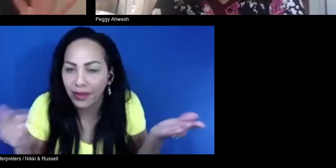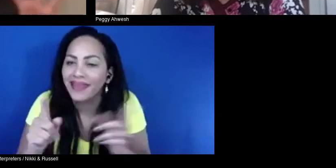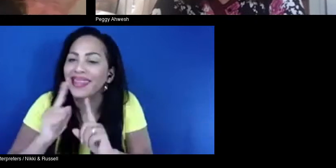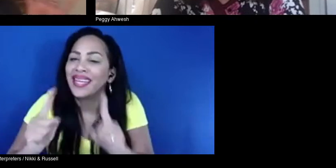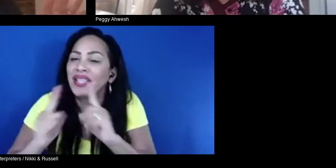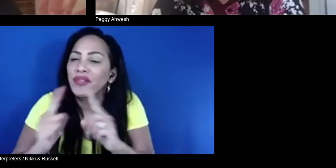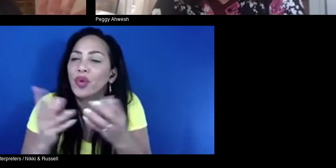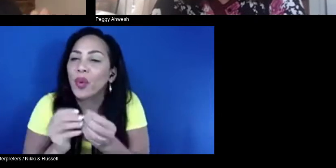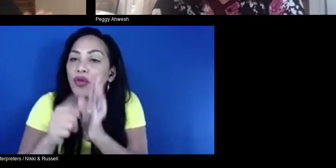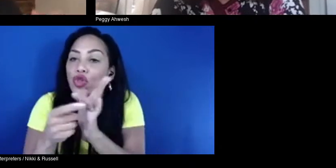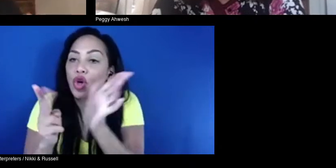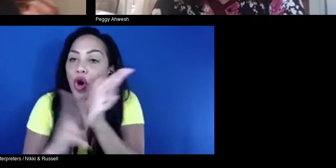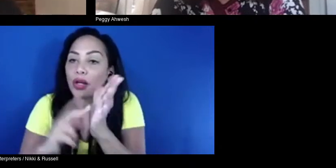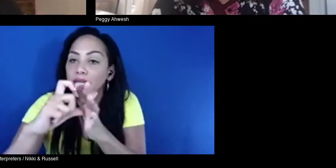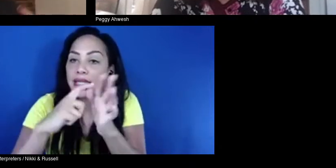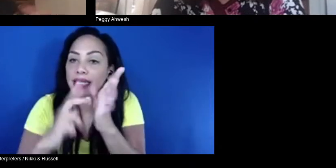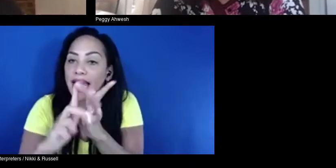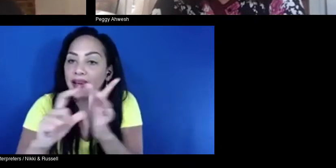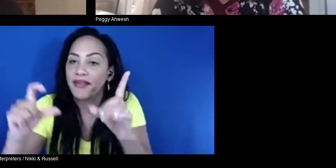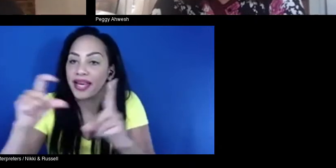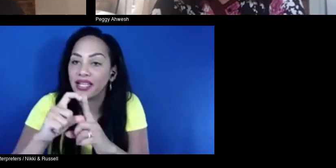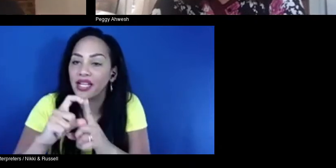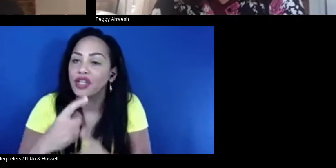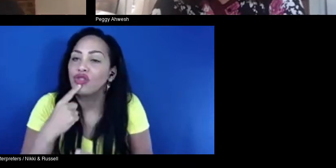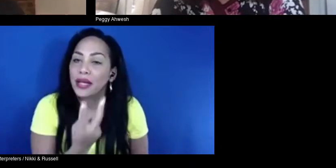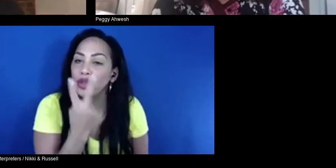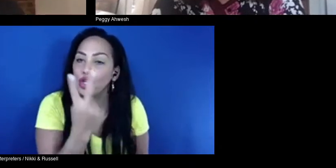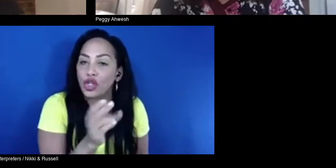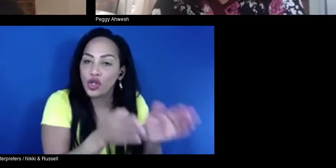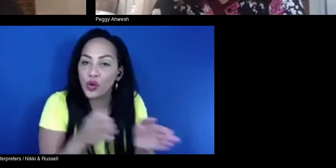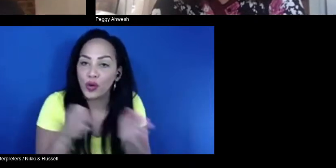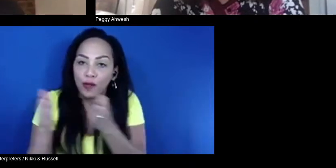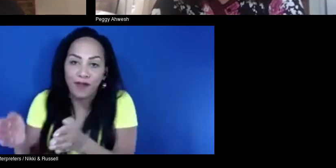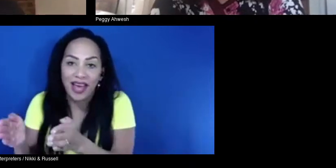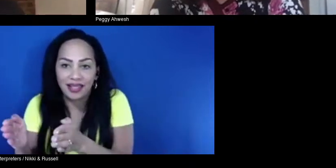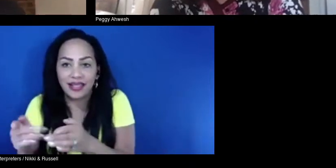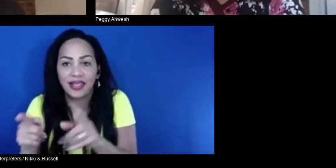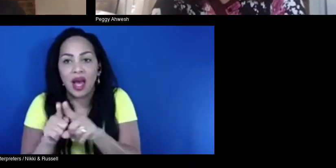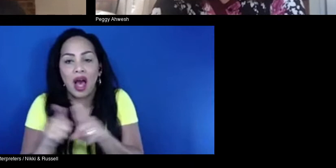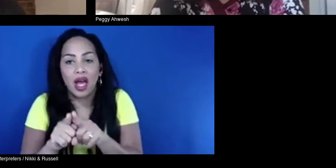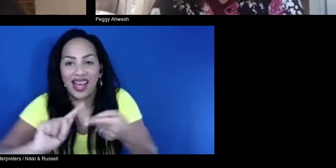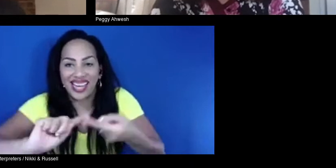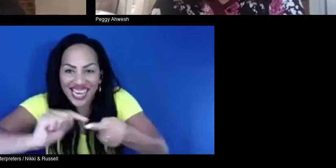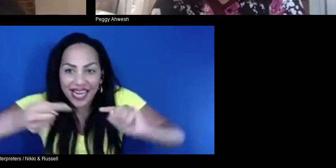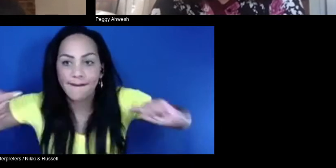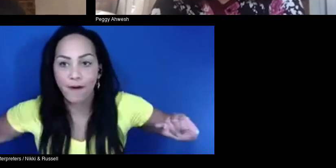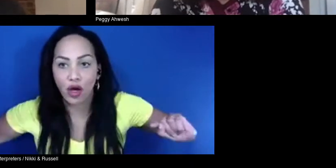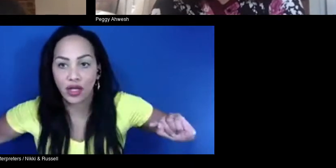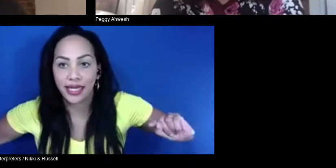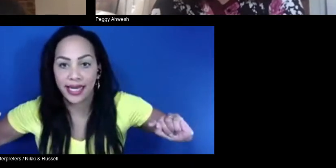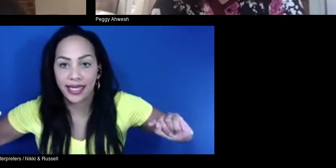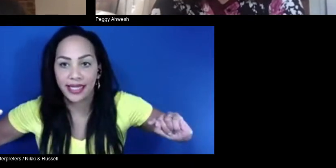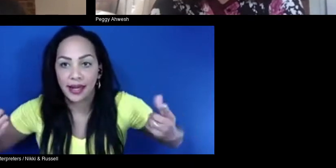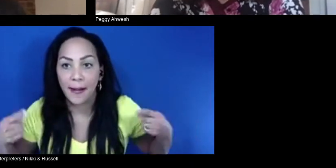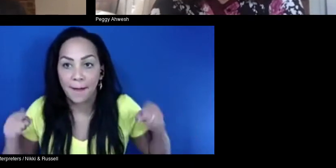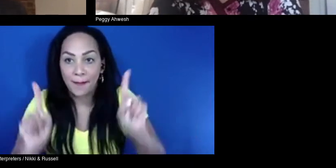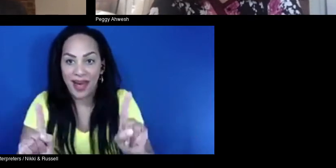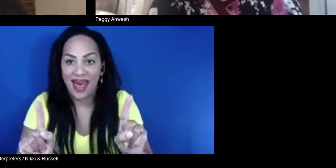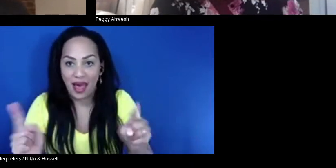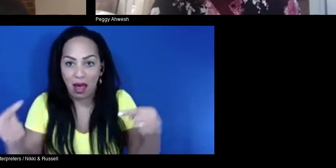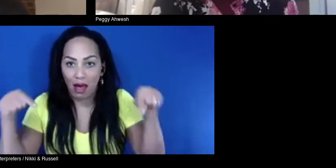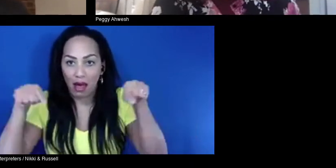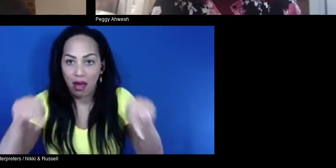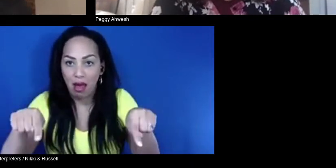two phases are sort of like an inverted pair, and that in both you're trying to solve the same problem.